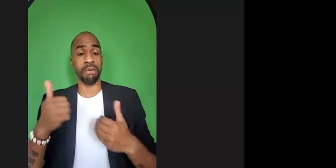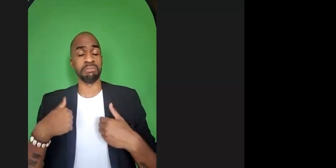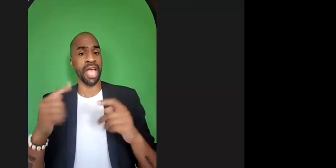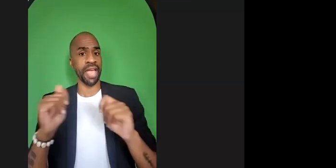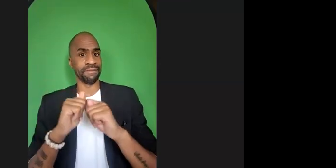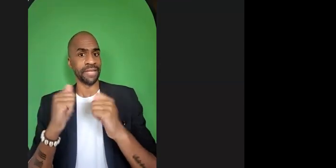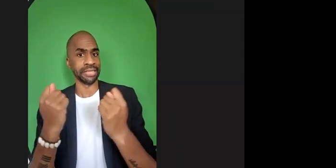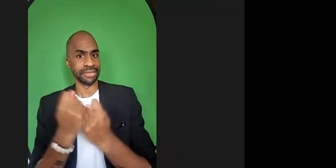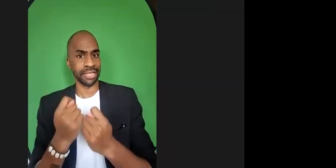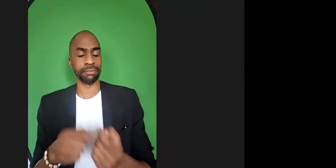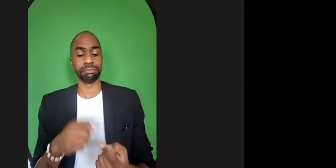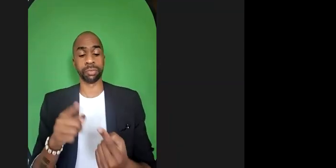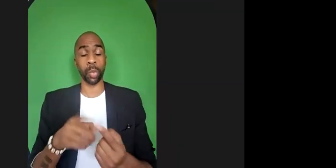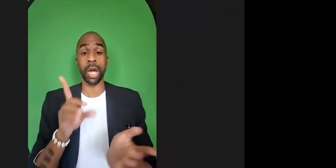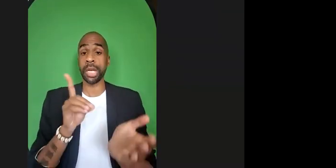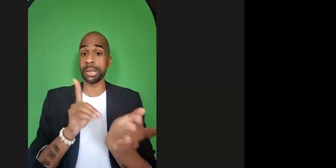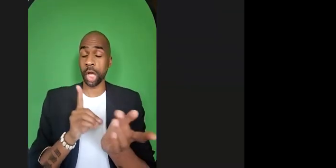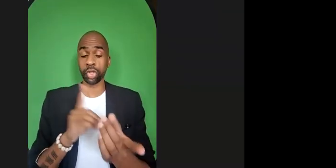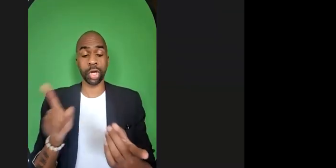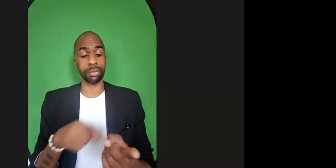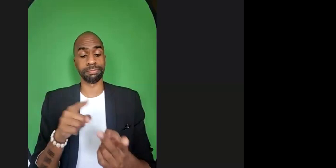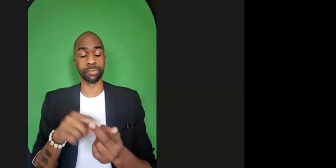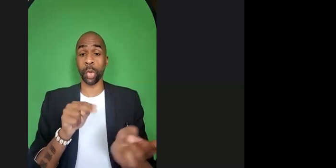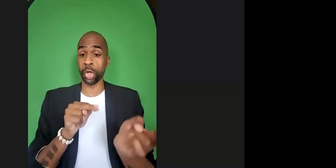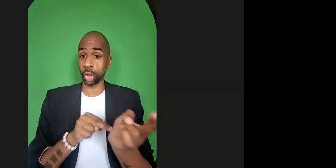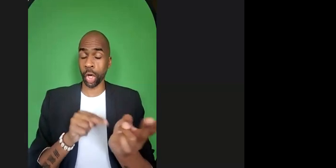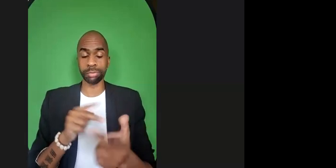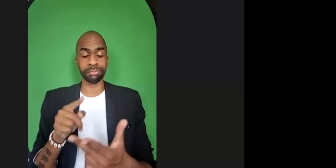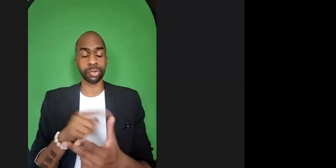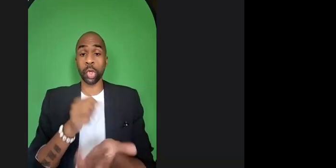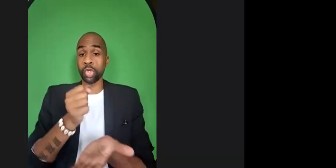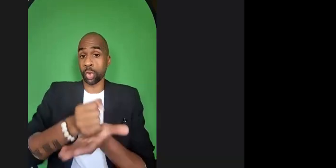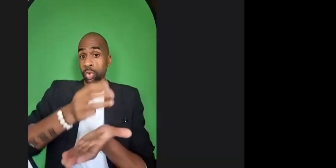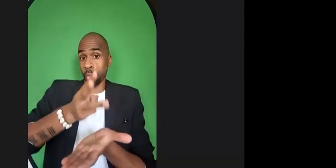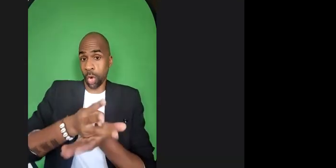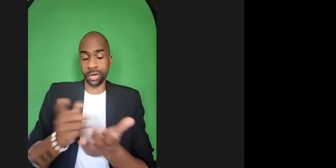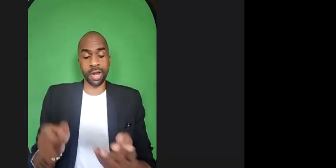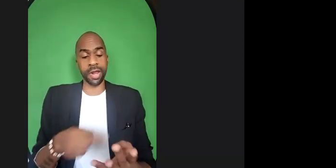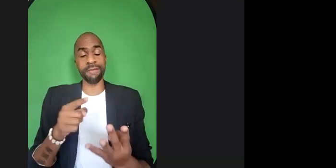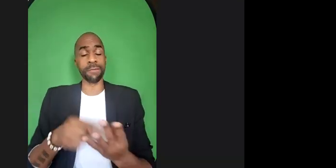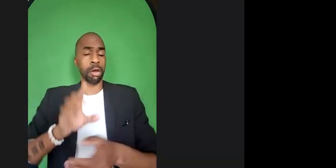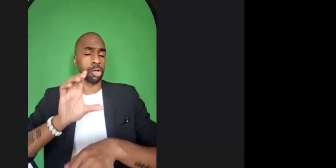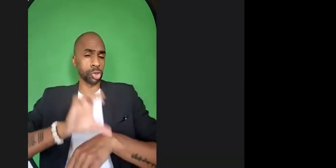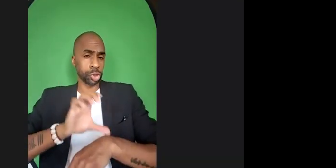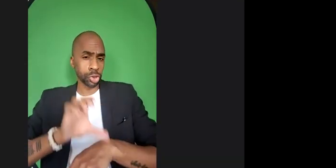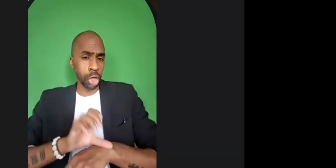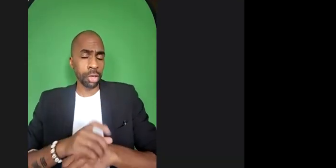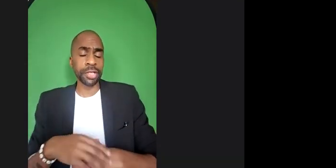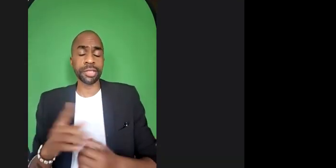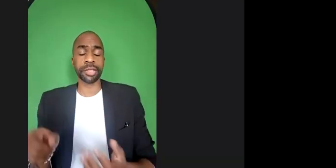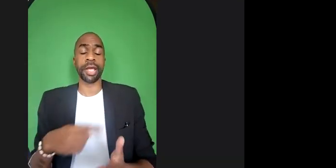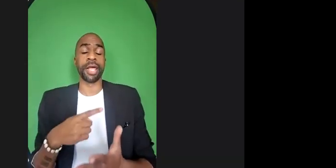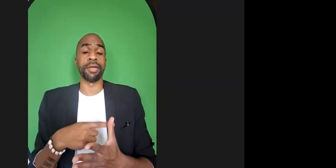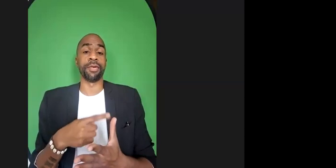that includes doctors, a nurse, a social worker, a spiritual care provider, and a practice coordinator. And we all